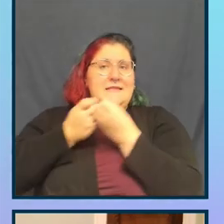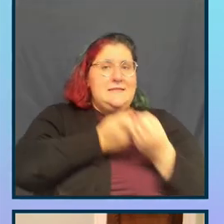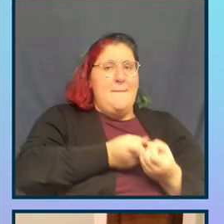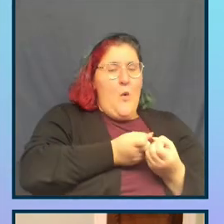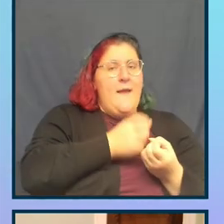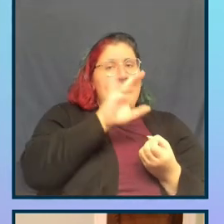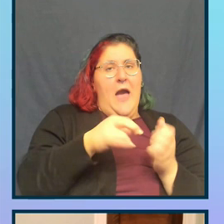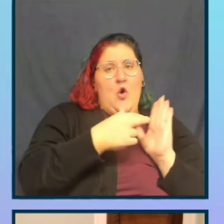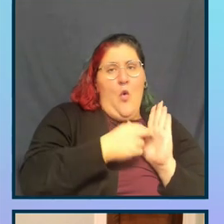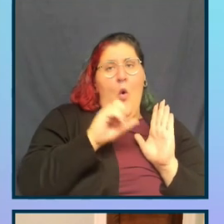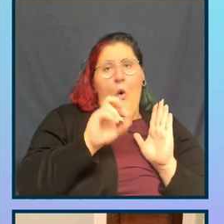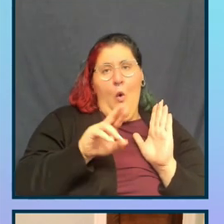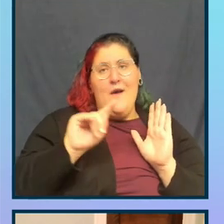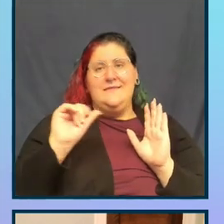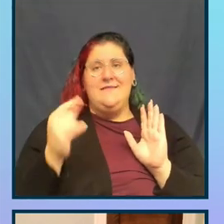tag.